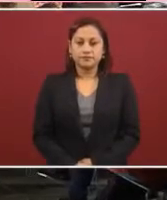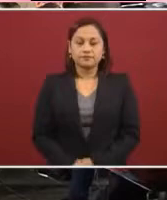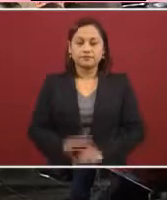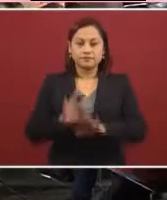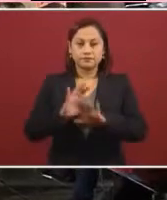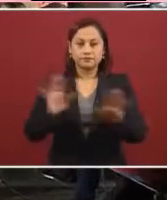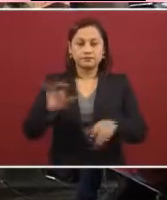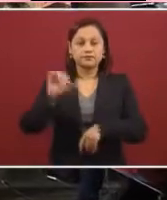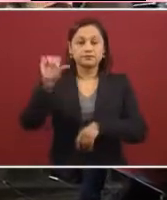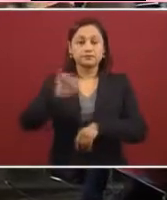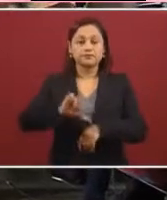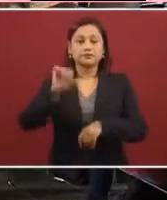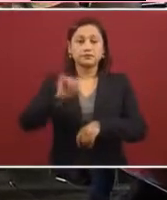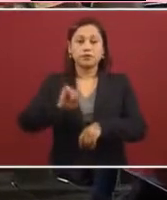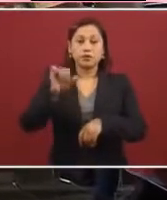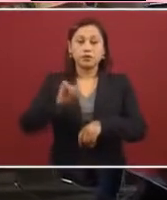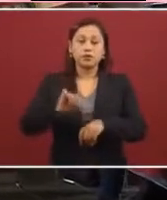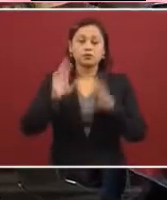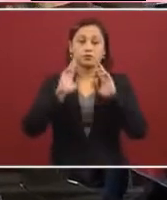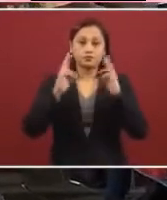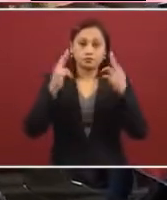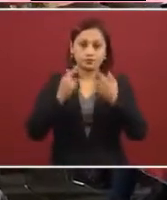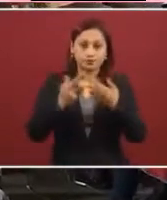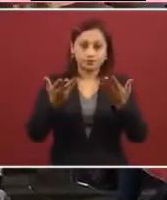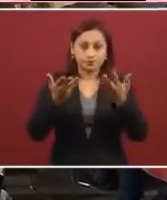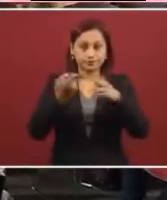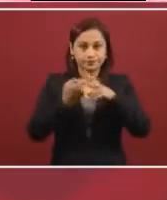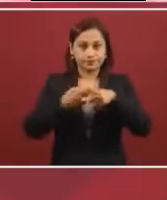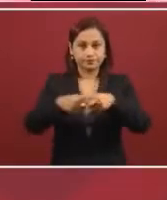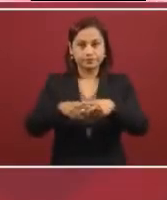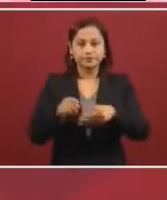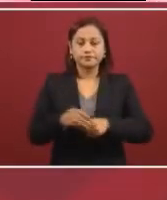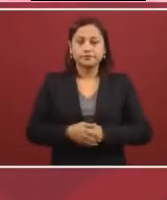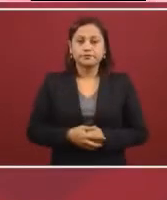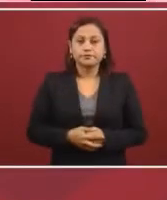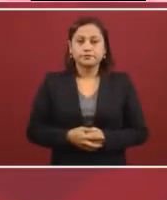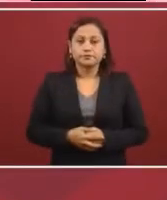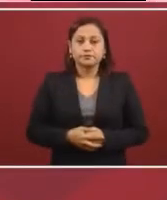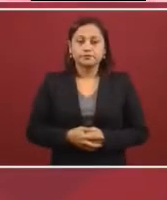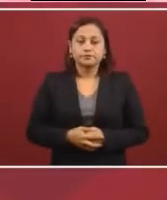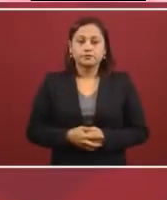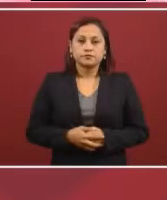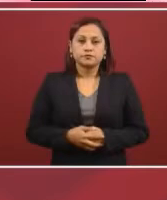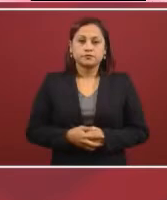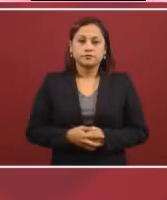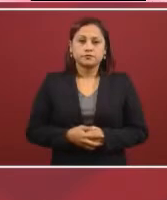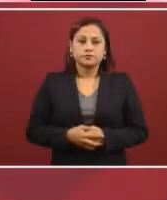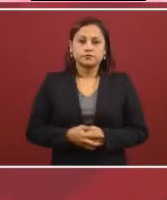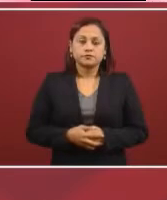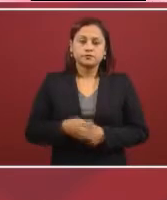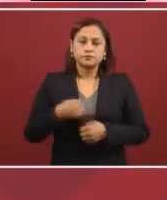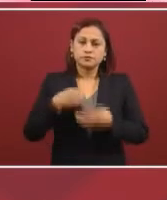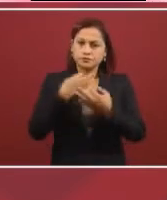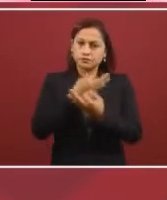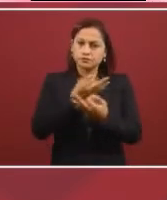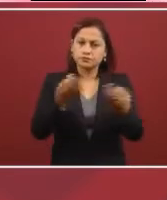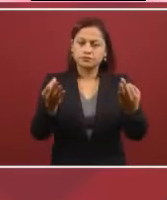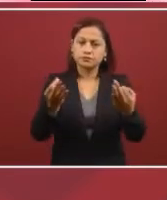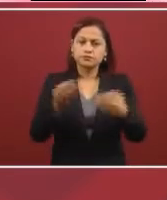este encuentro, this meeting into place. Informarles que and inform you that